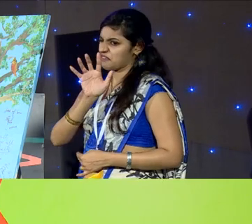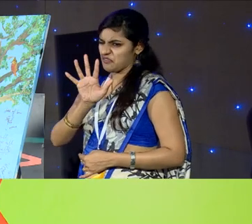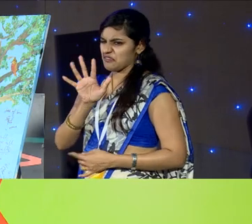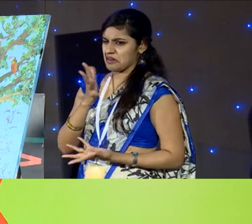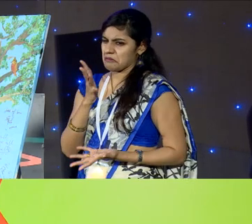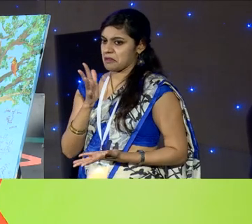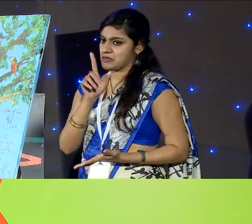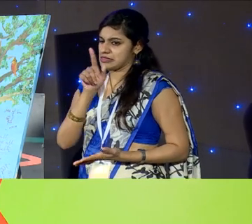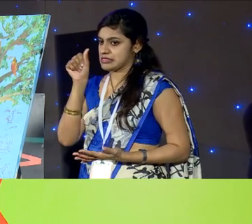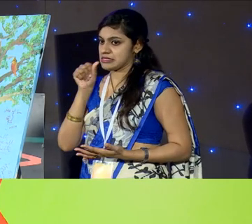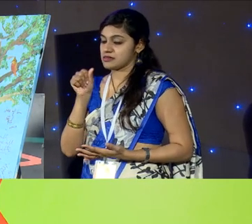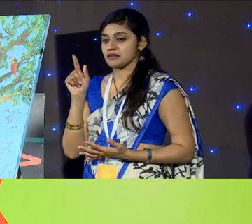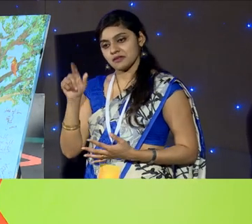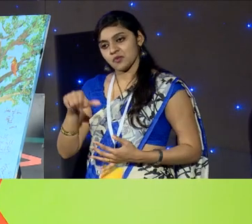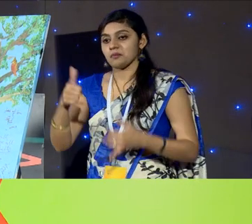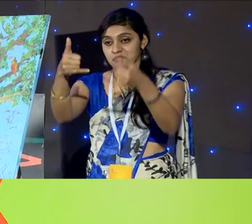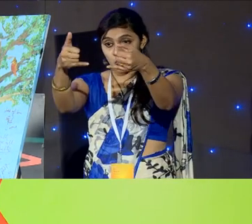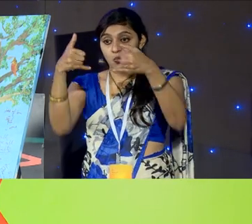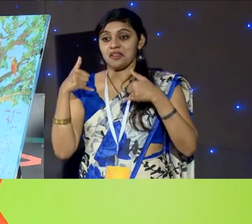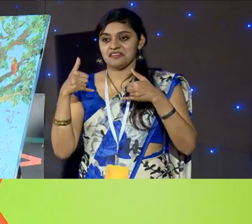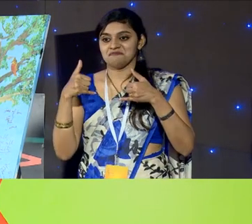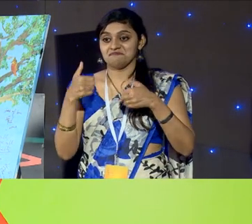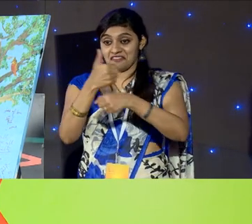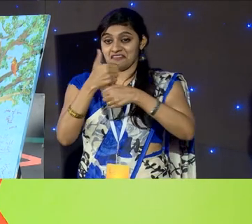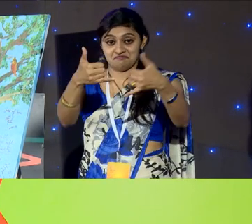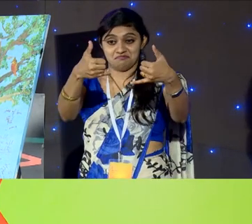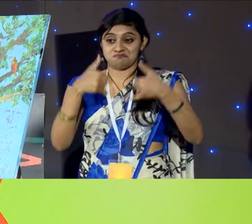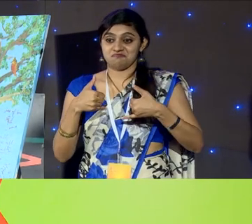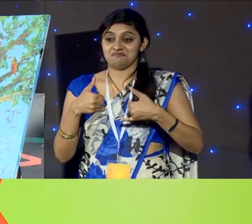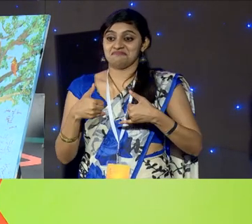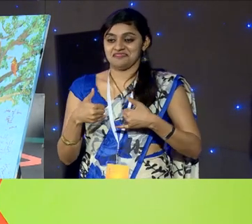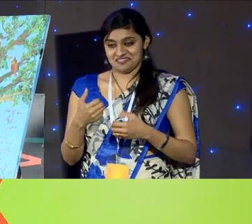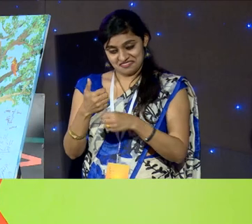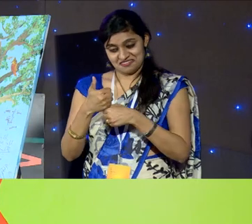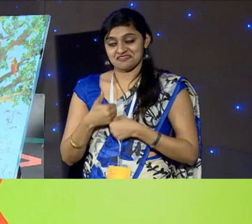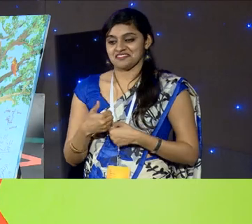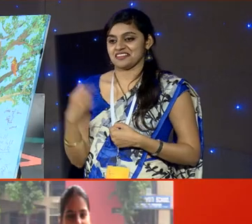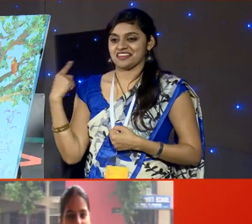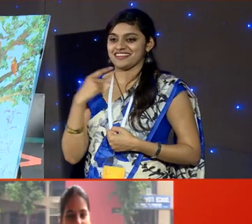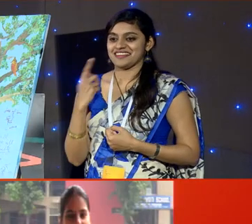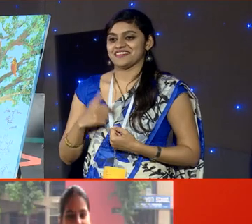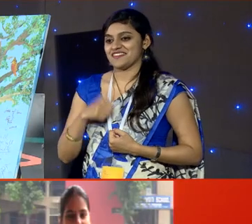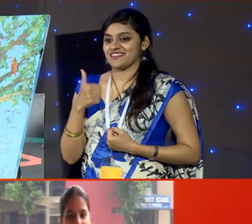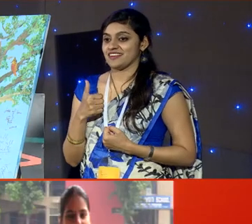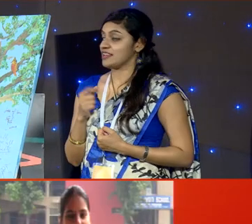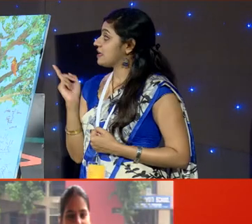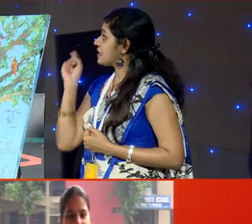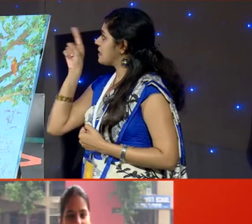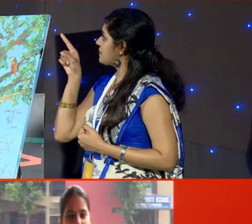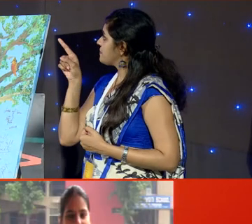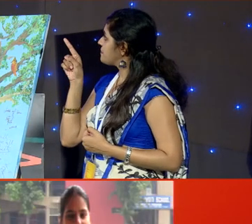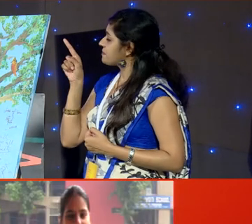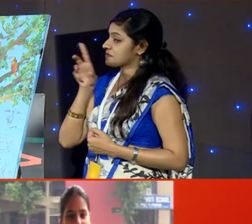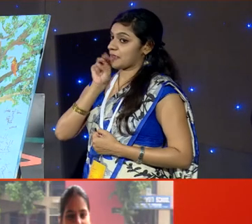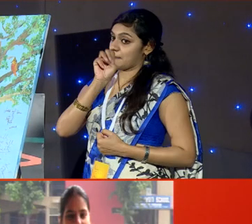award, and I'm sure he will get many more in times to come. Even Mahesh secured 93%